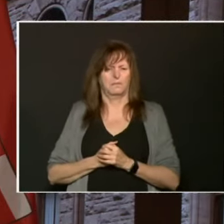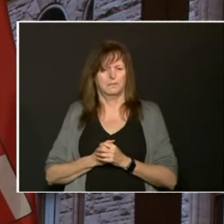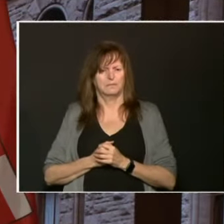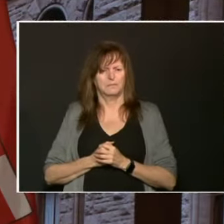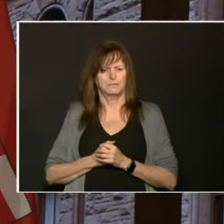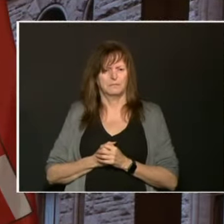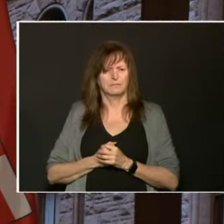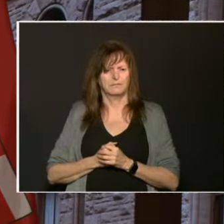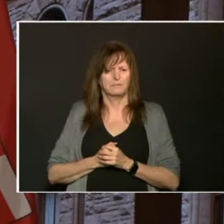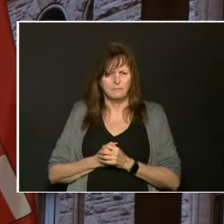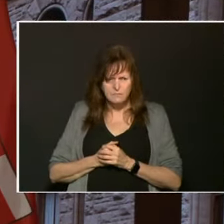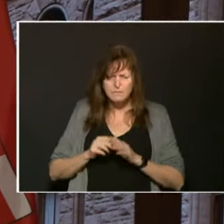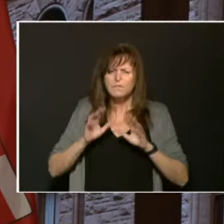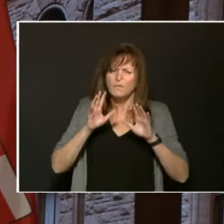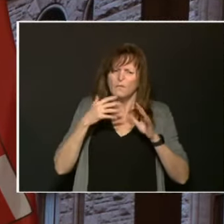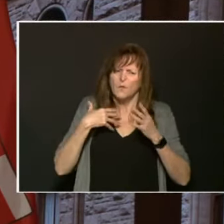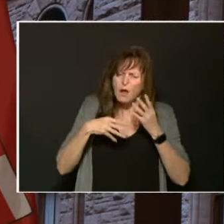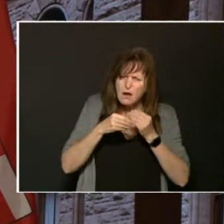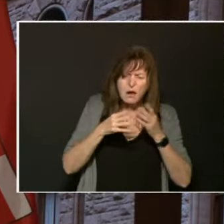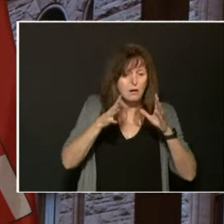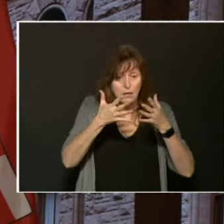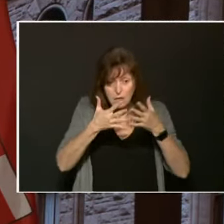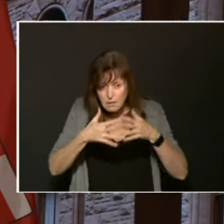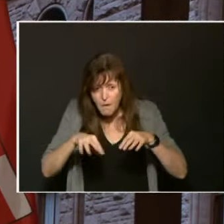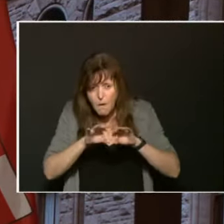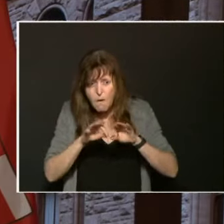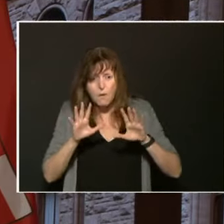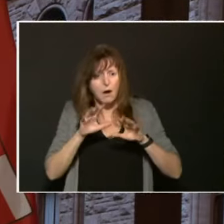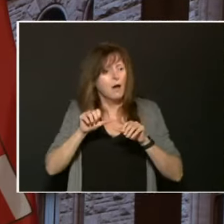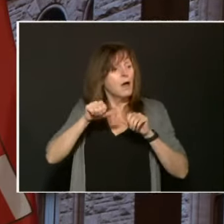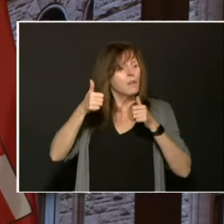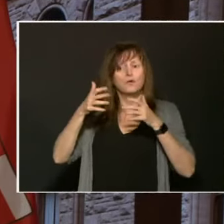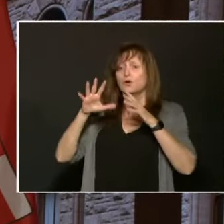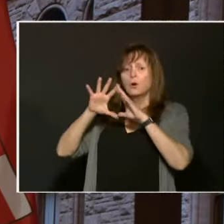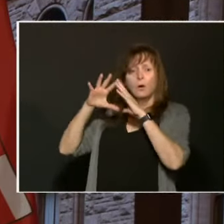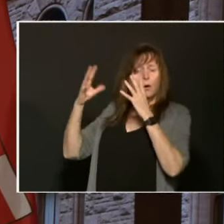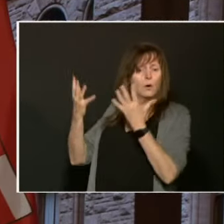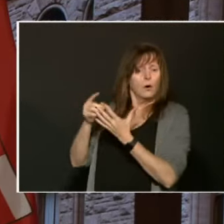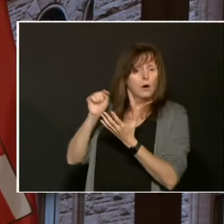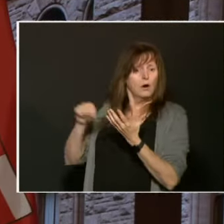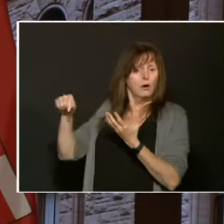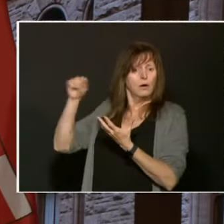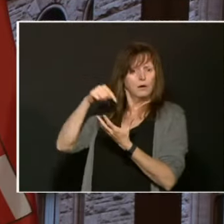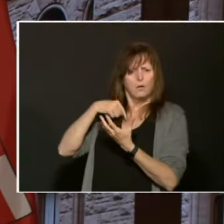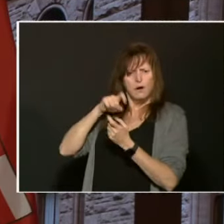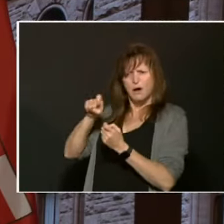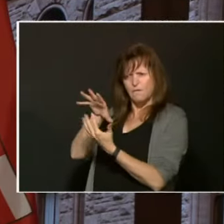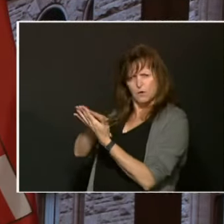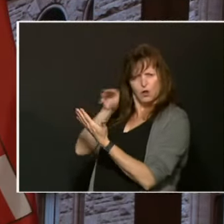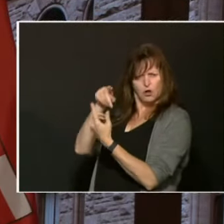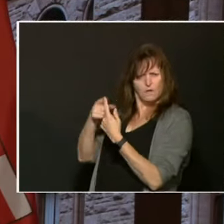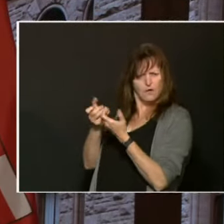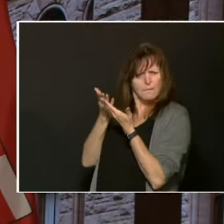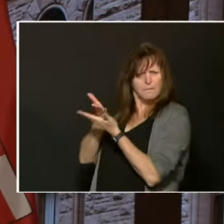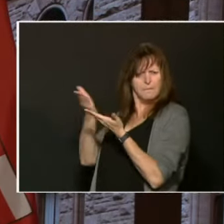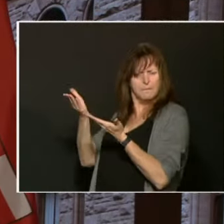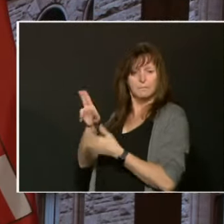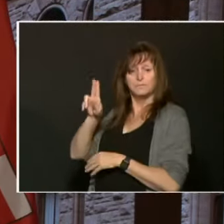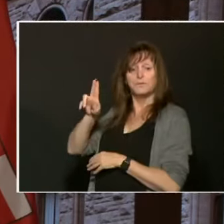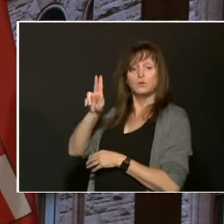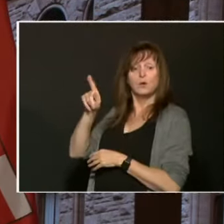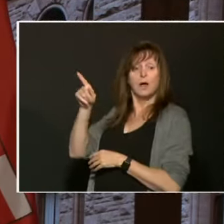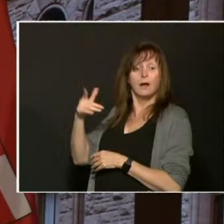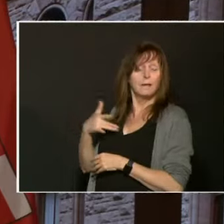it's important to learn from other jurisdictions and look at the experience. The UK tends to be a few weeks ahead of us, so we're looking at